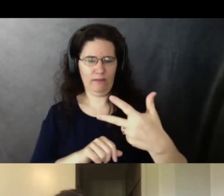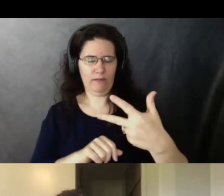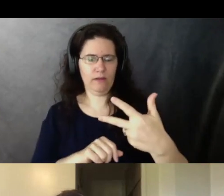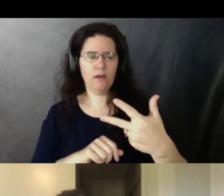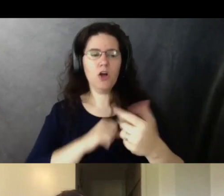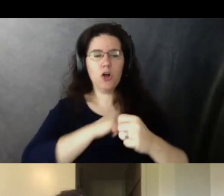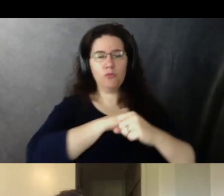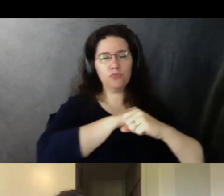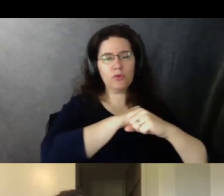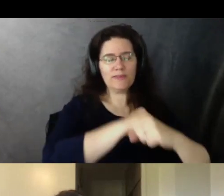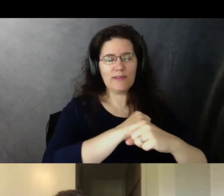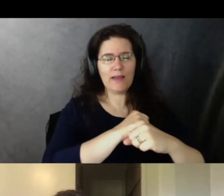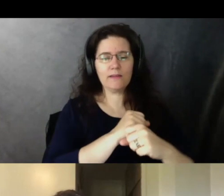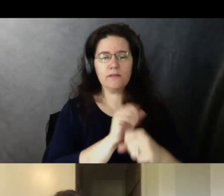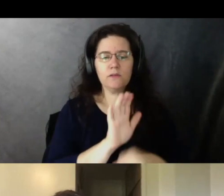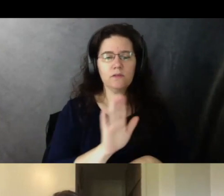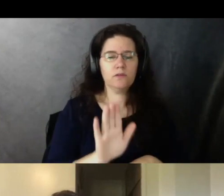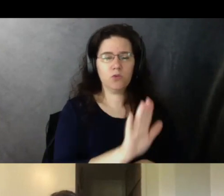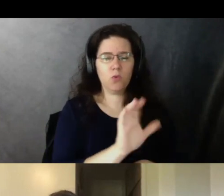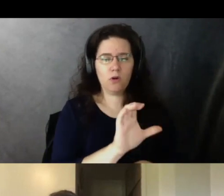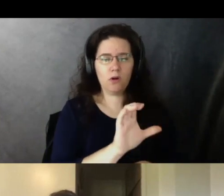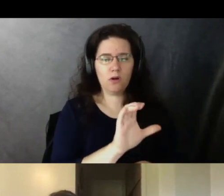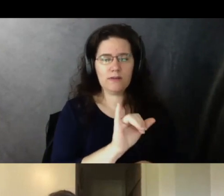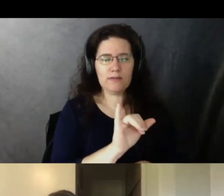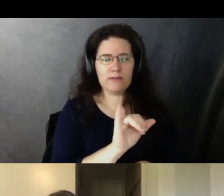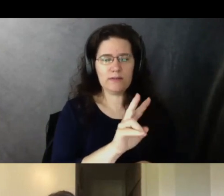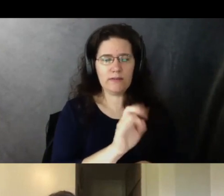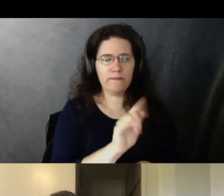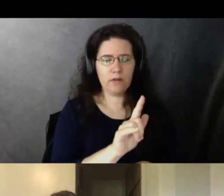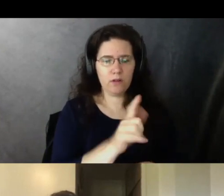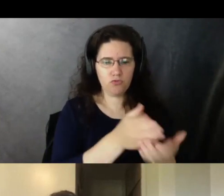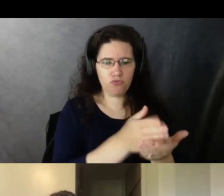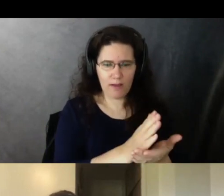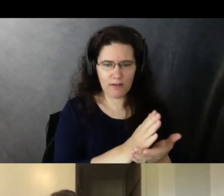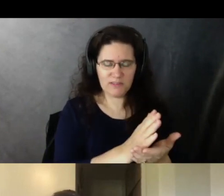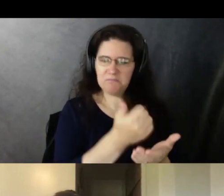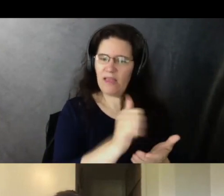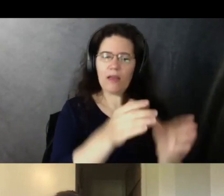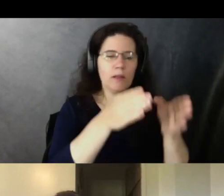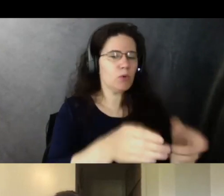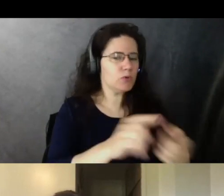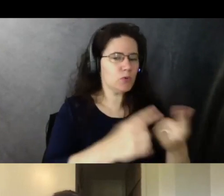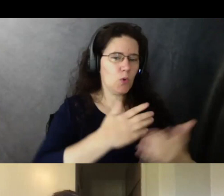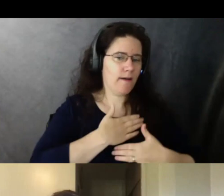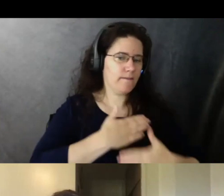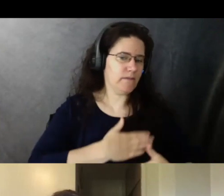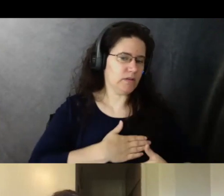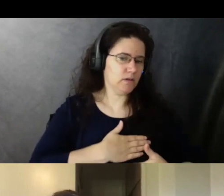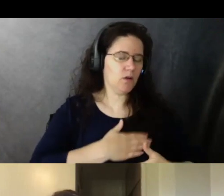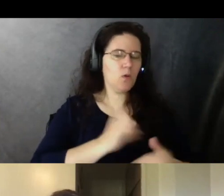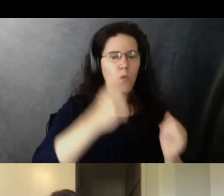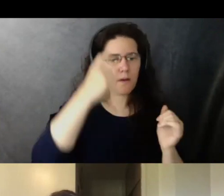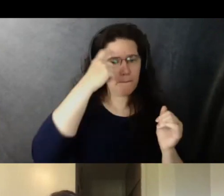civil rights of individuals who have a physical or mental impairment that has